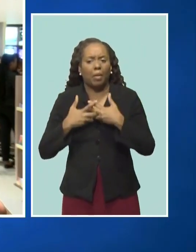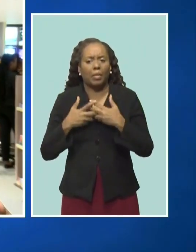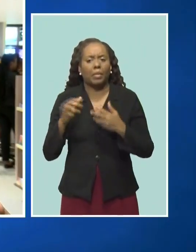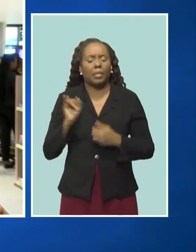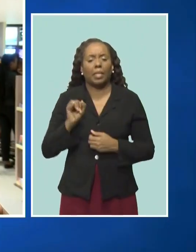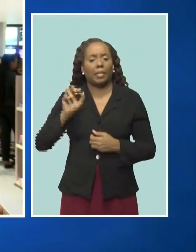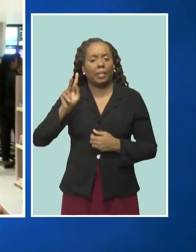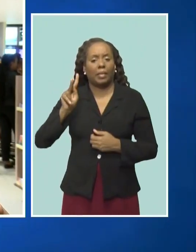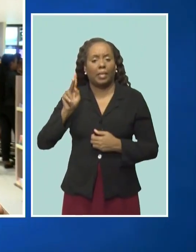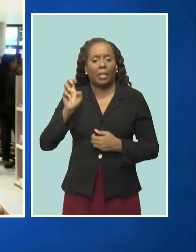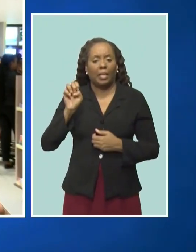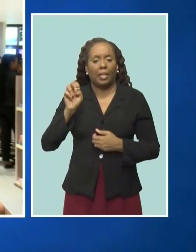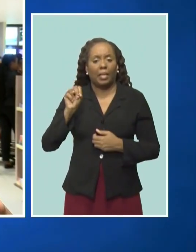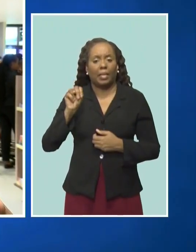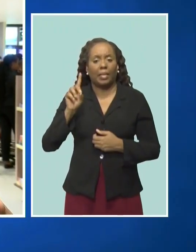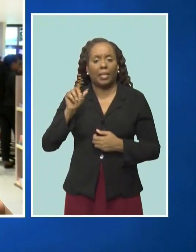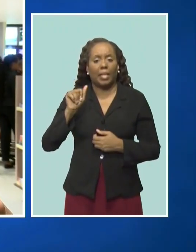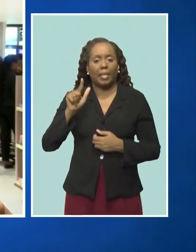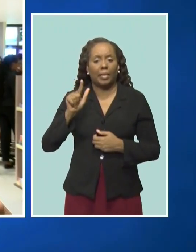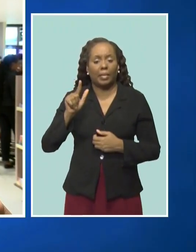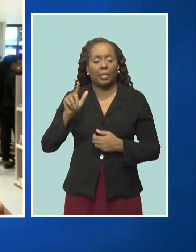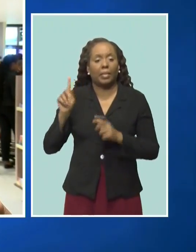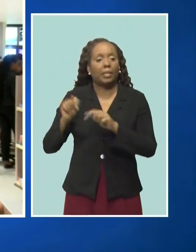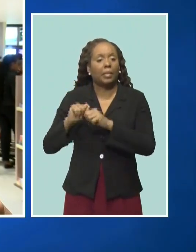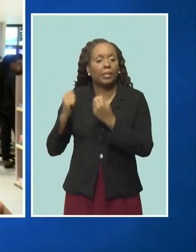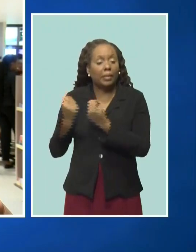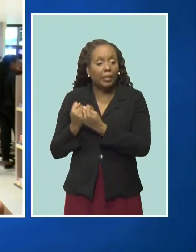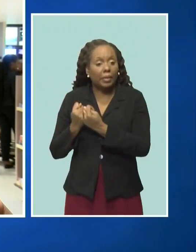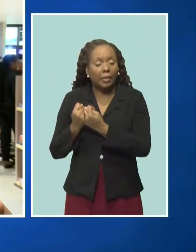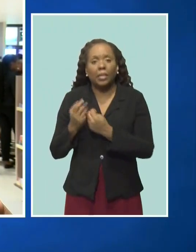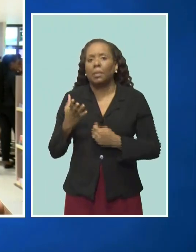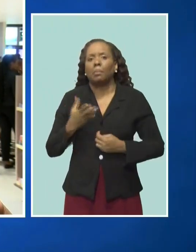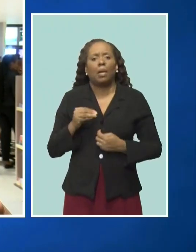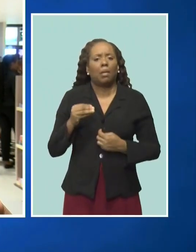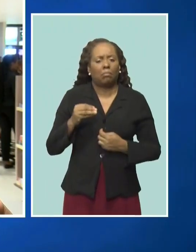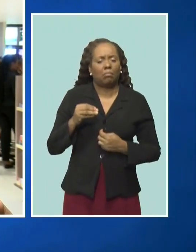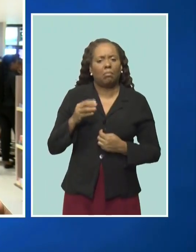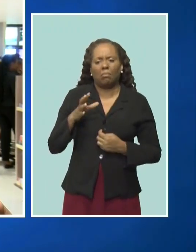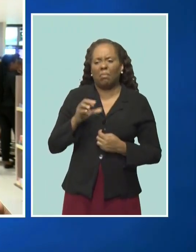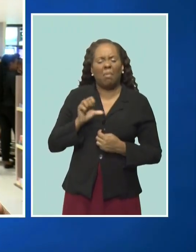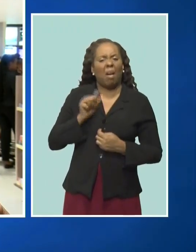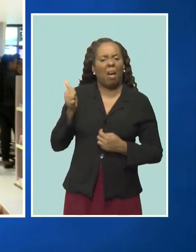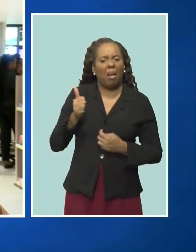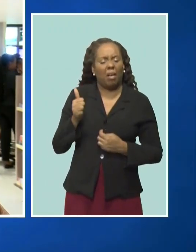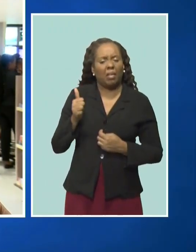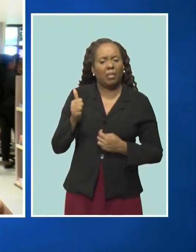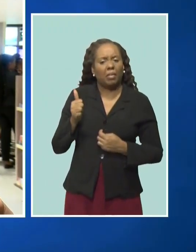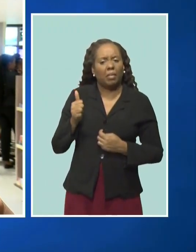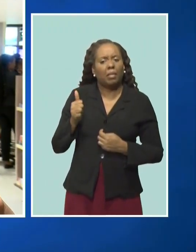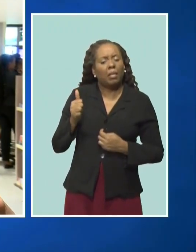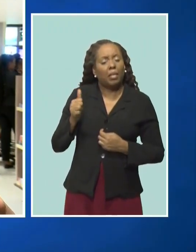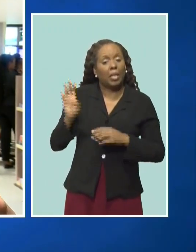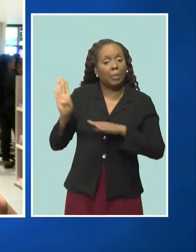Kendo team, who are obviously in charge of Fenty Beauty, is especially